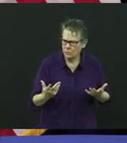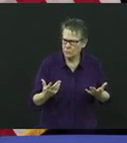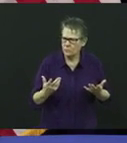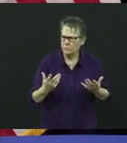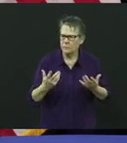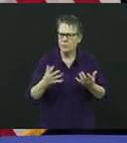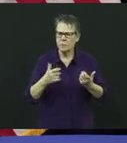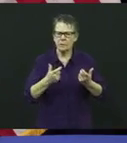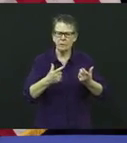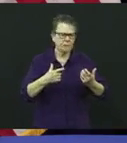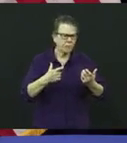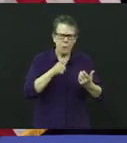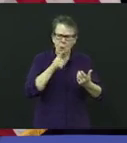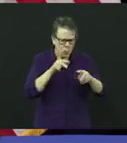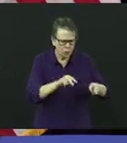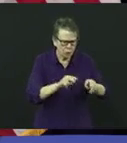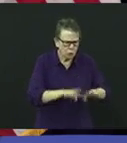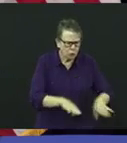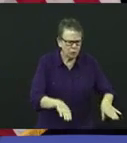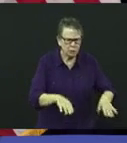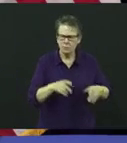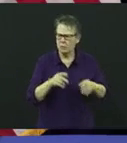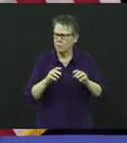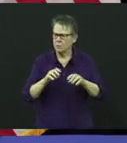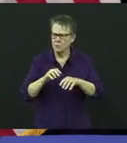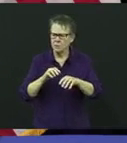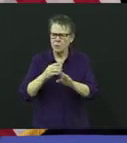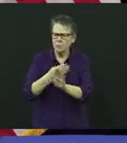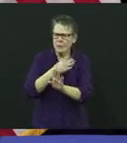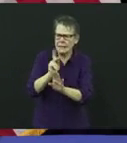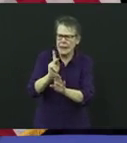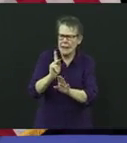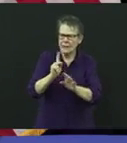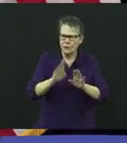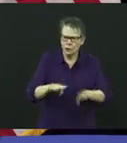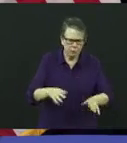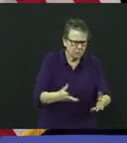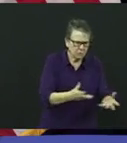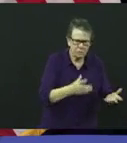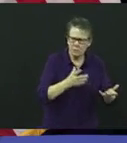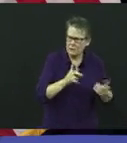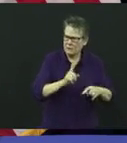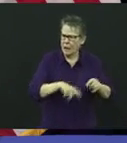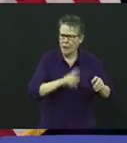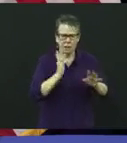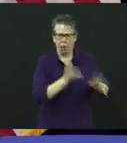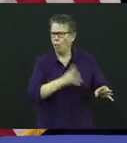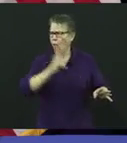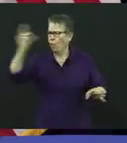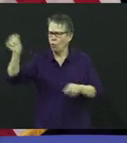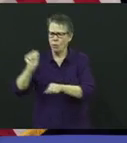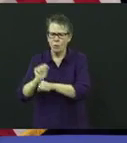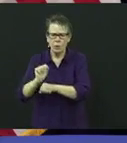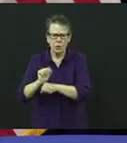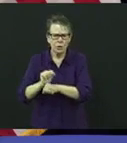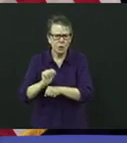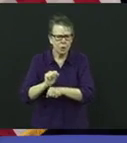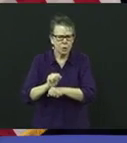care subsidies due to this situation? And should the children of these essential personnel involved in the child care